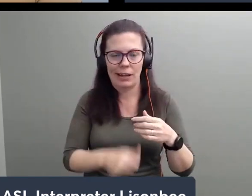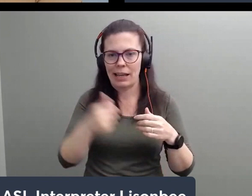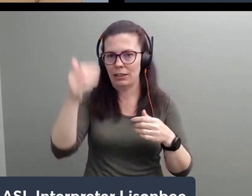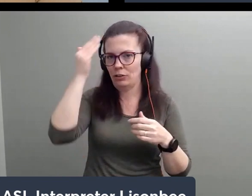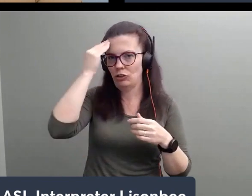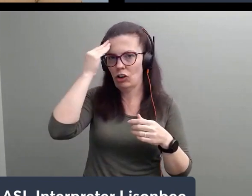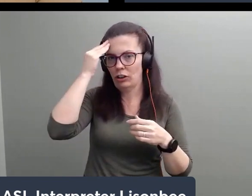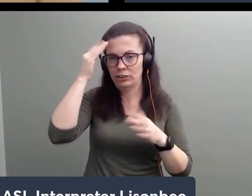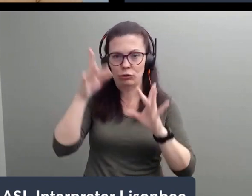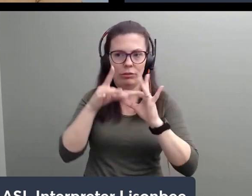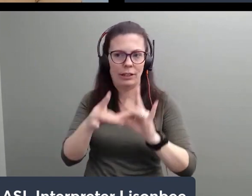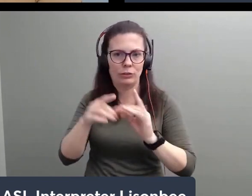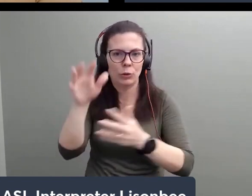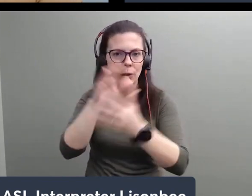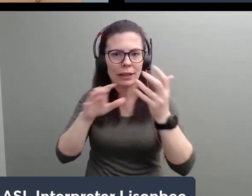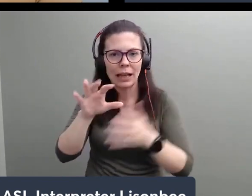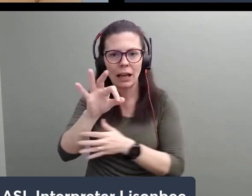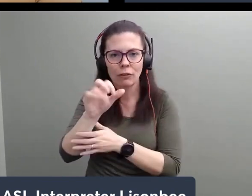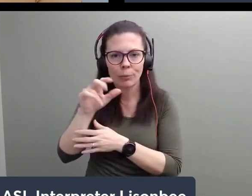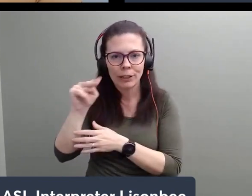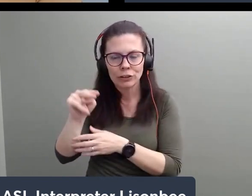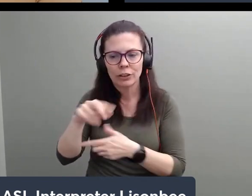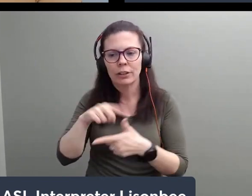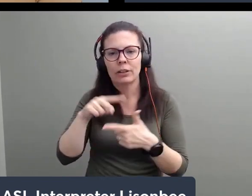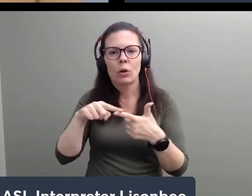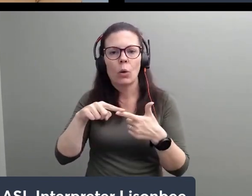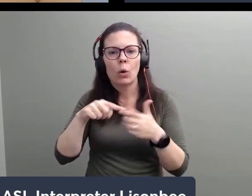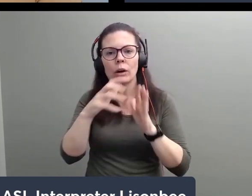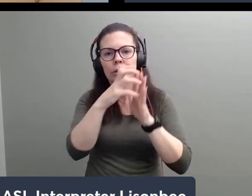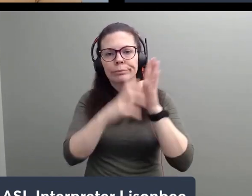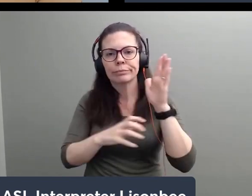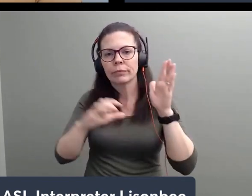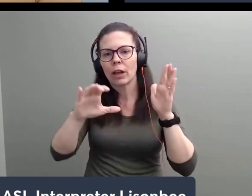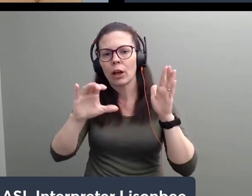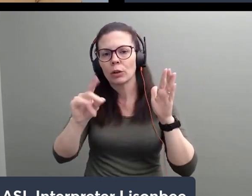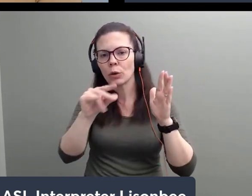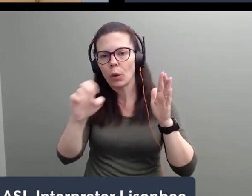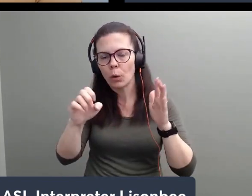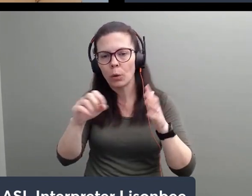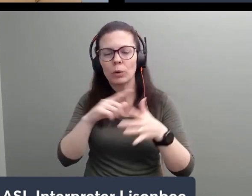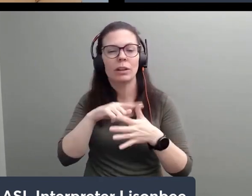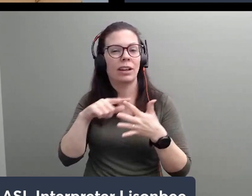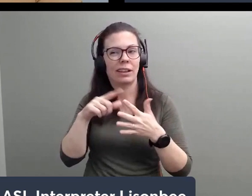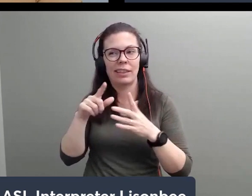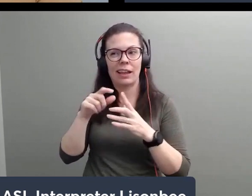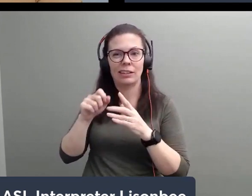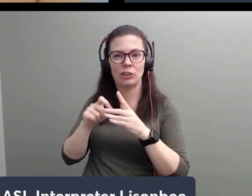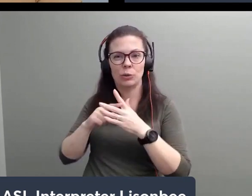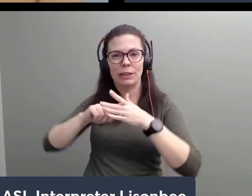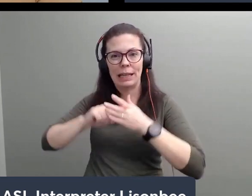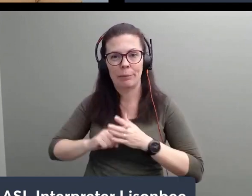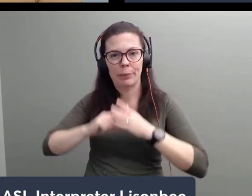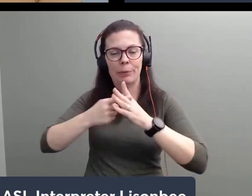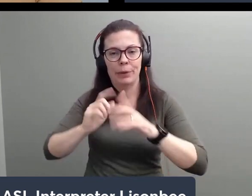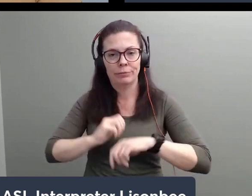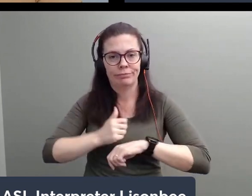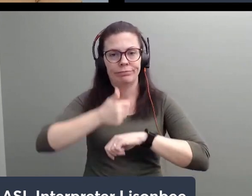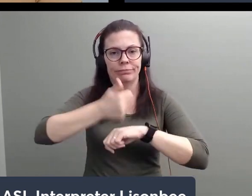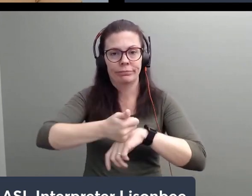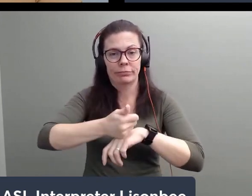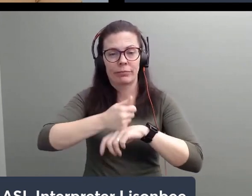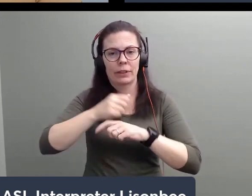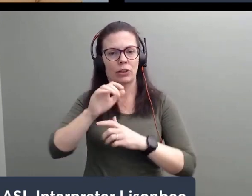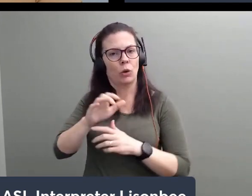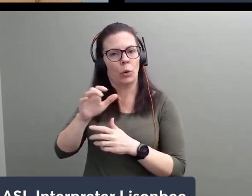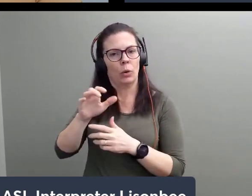on CloudFormation or on coding, for example, or on Git and tooling that you use for your infrastructure as code needs. And